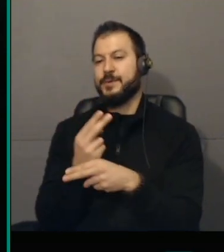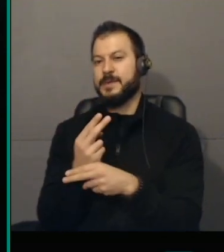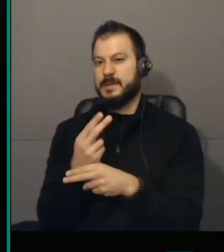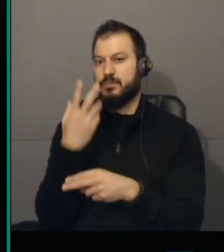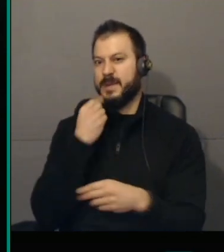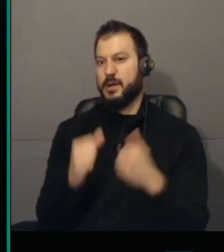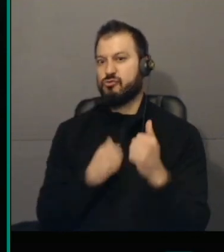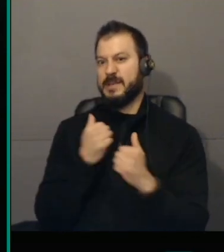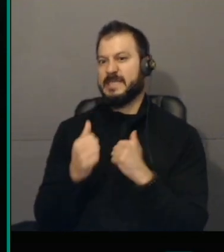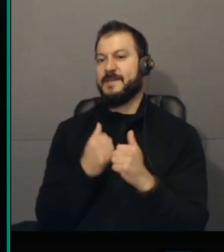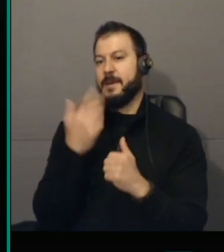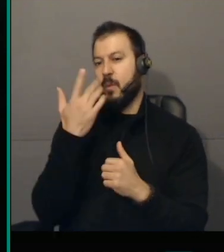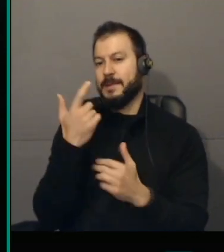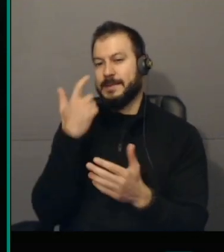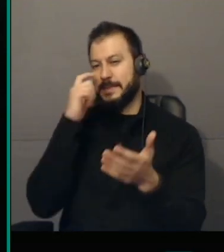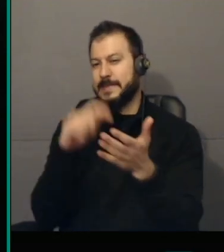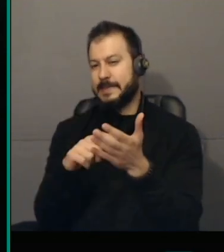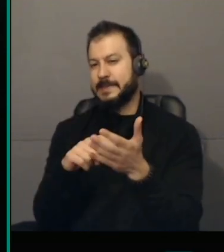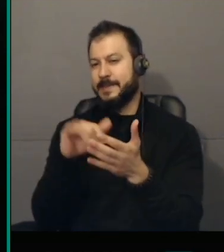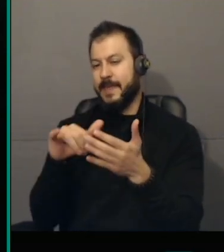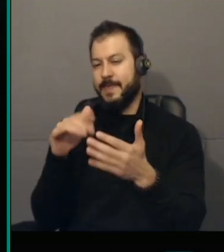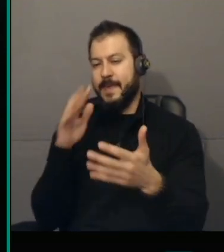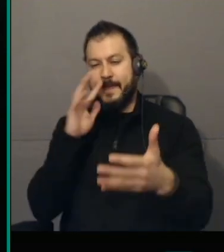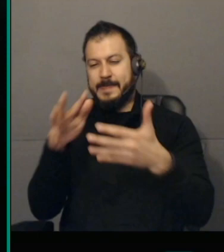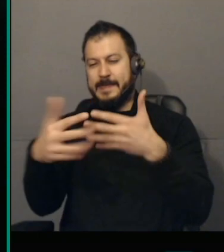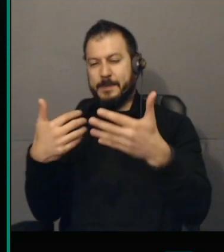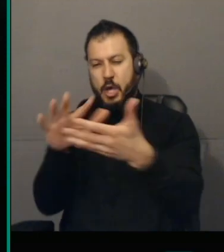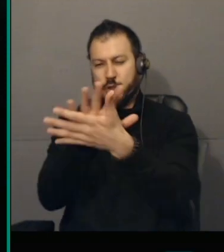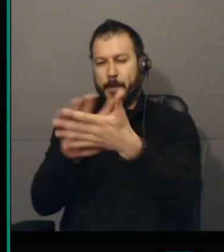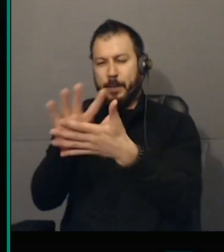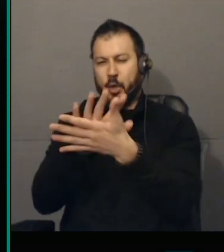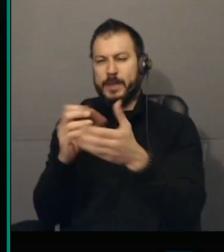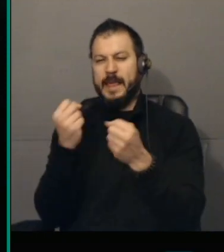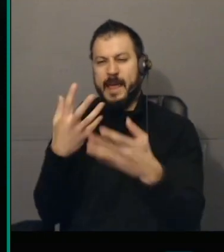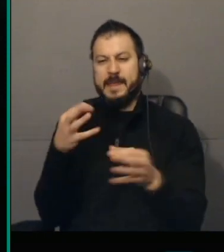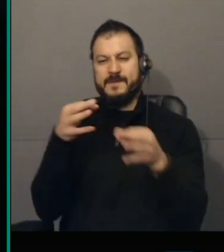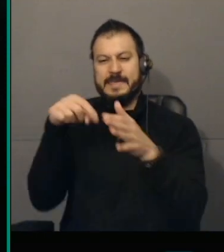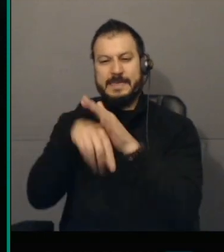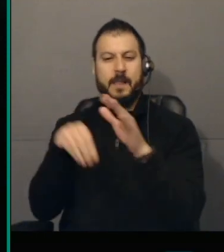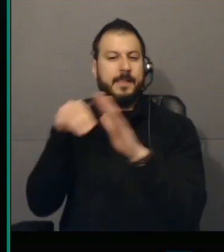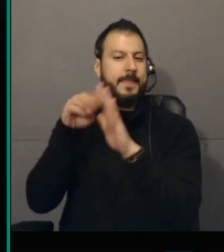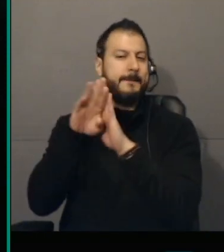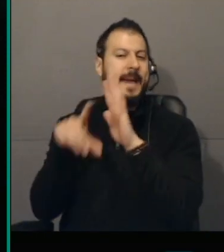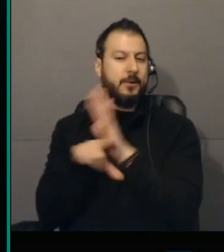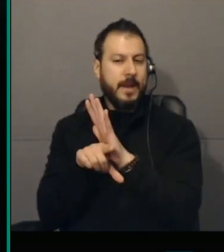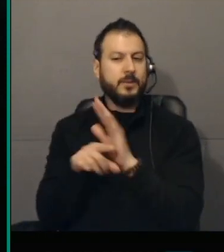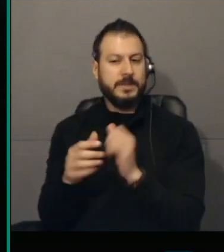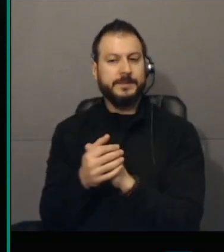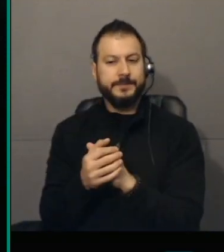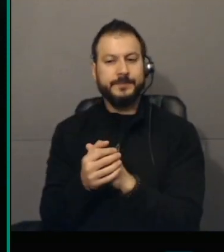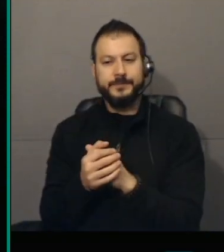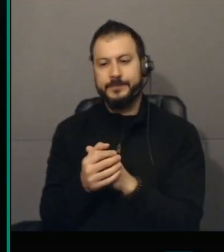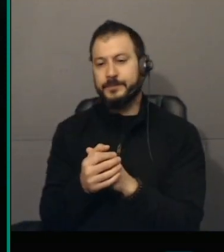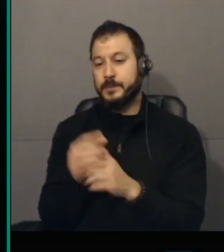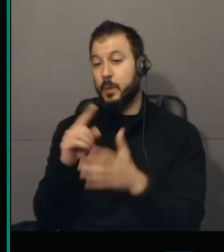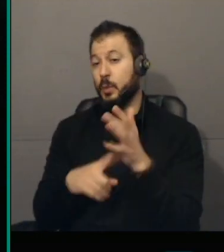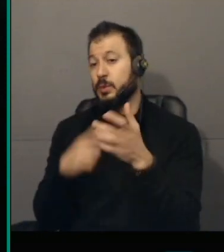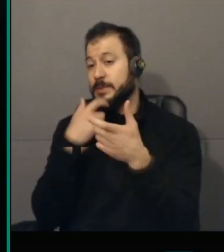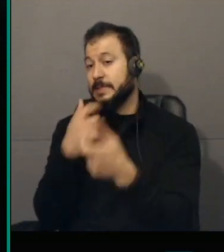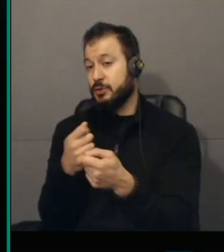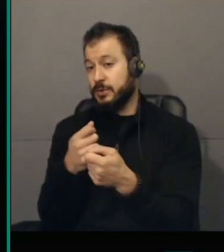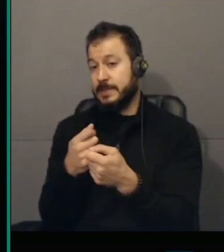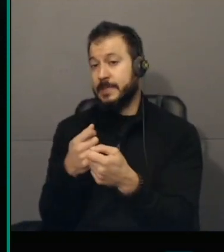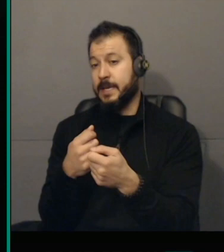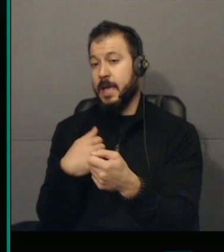quite aggressively here because it's detecting that the depth of field is blurring out a lot of detail in the background. But what's